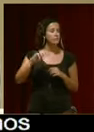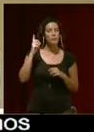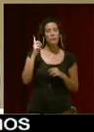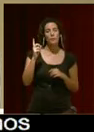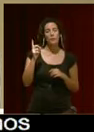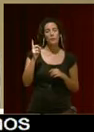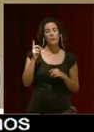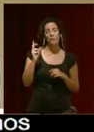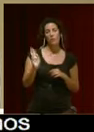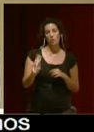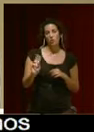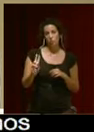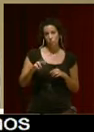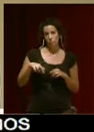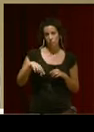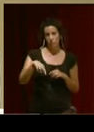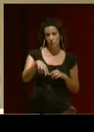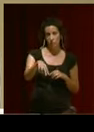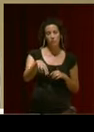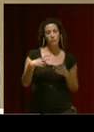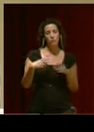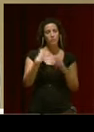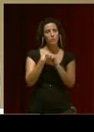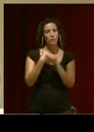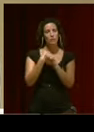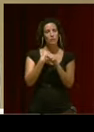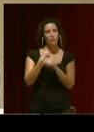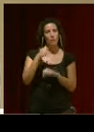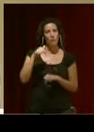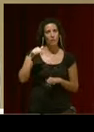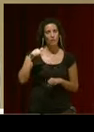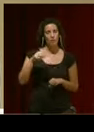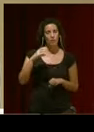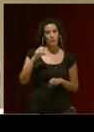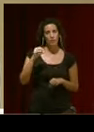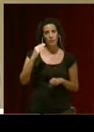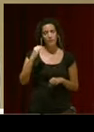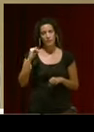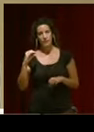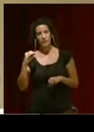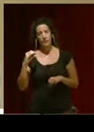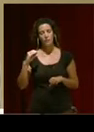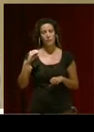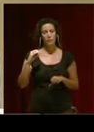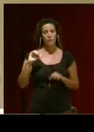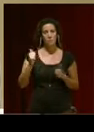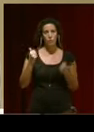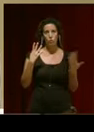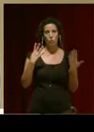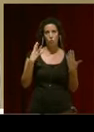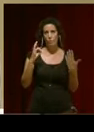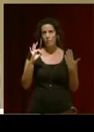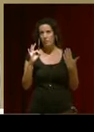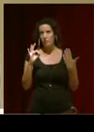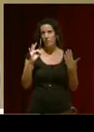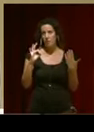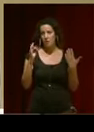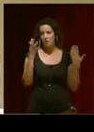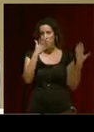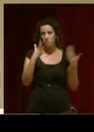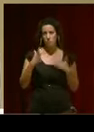marketed? The first version of this, for this walker, is something that they have